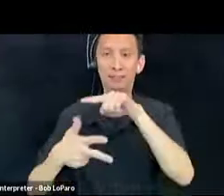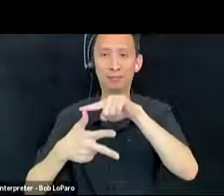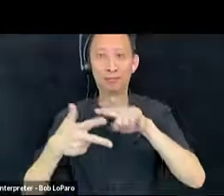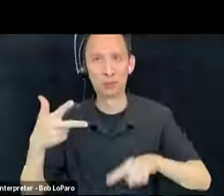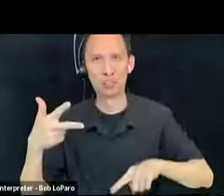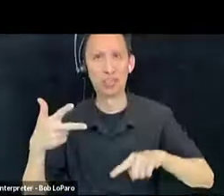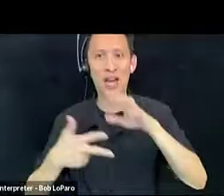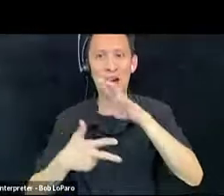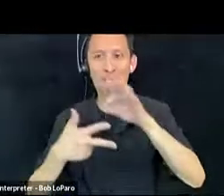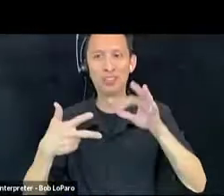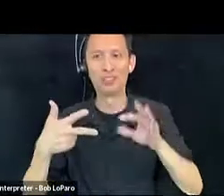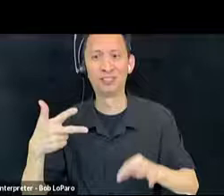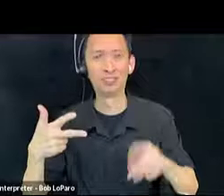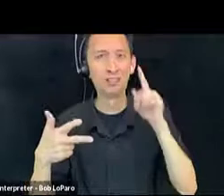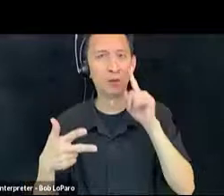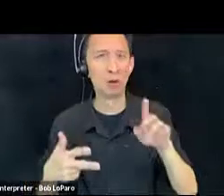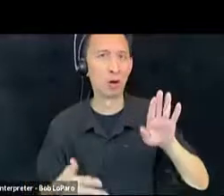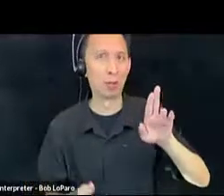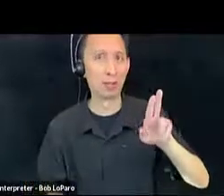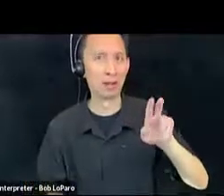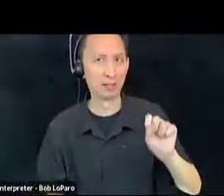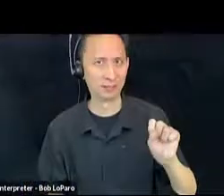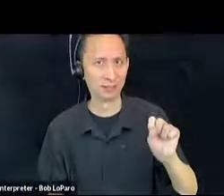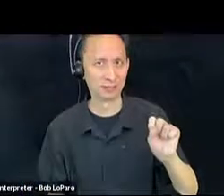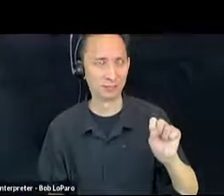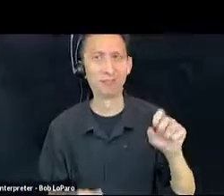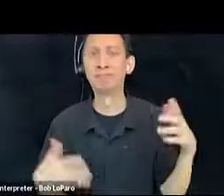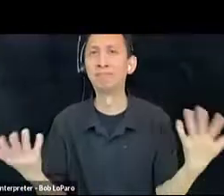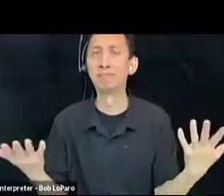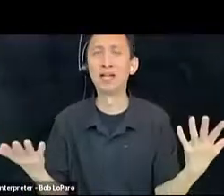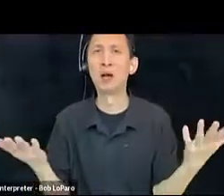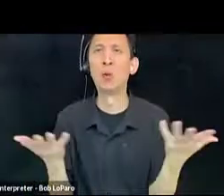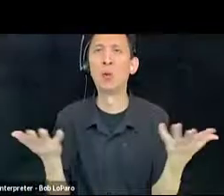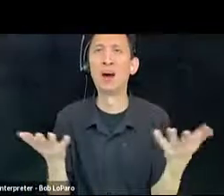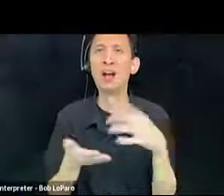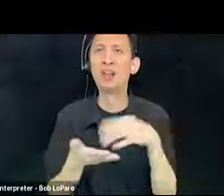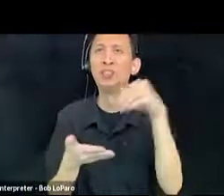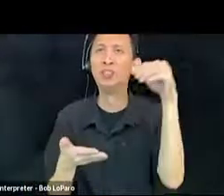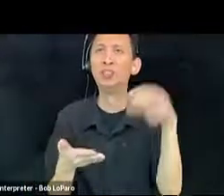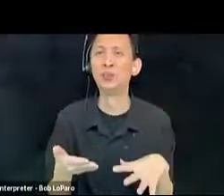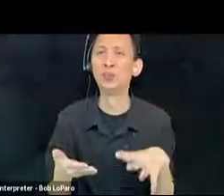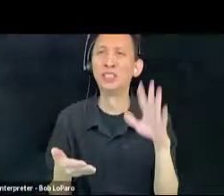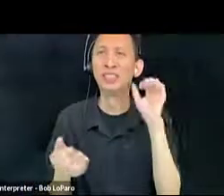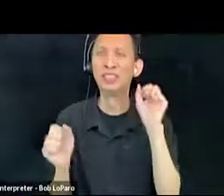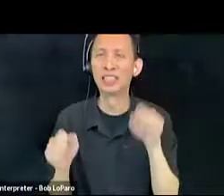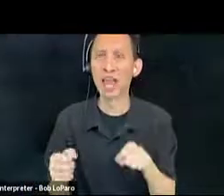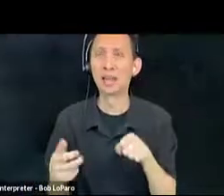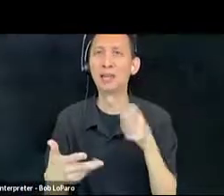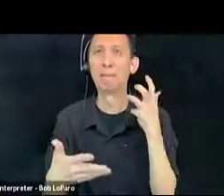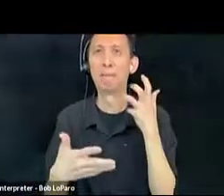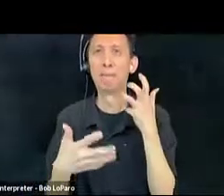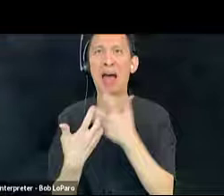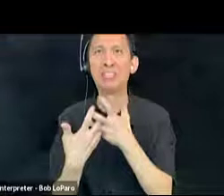So can you give me an example of a student who might be able to use the picture symbols on the left?